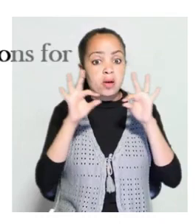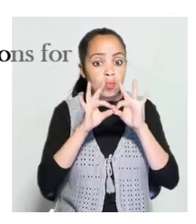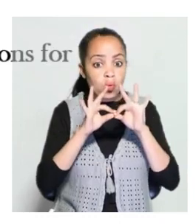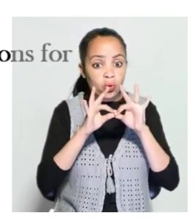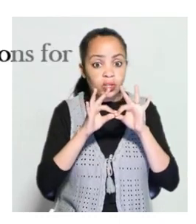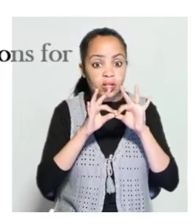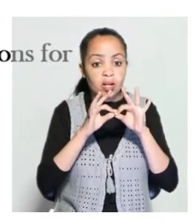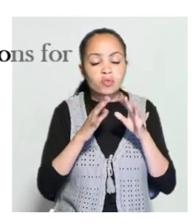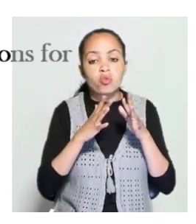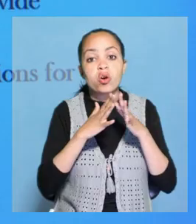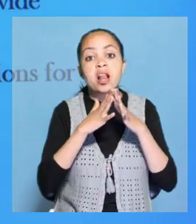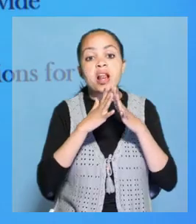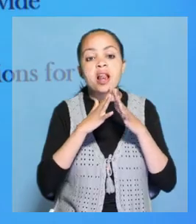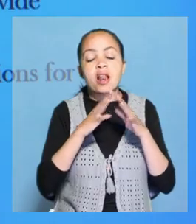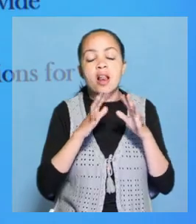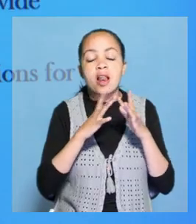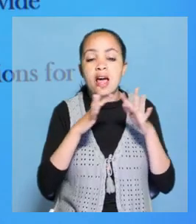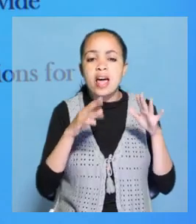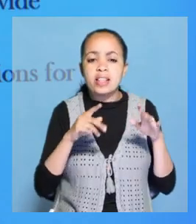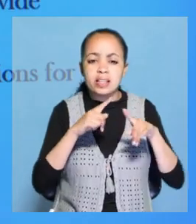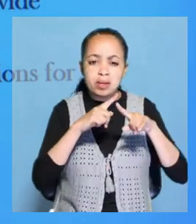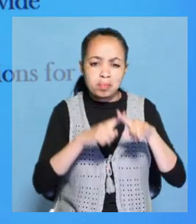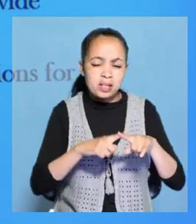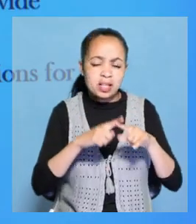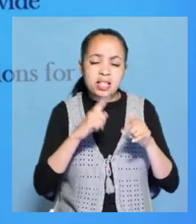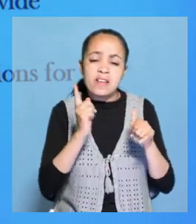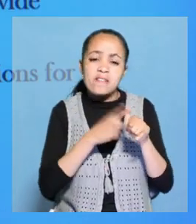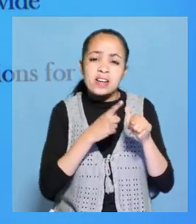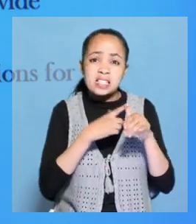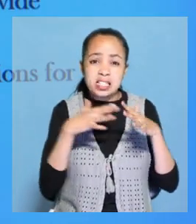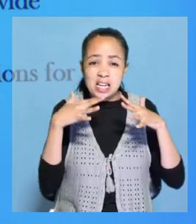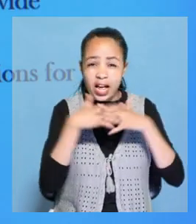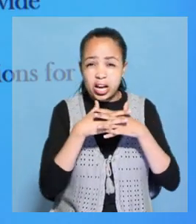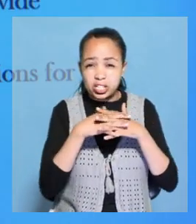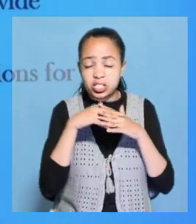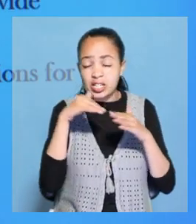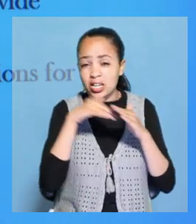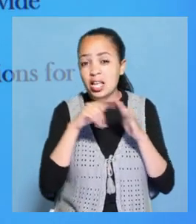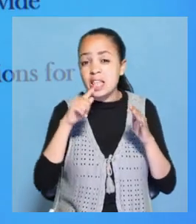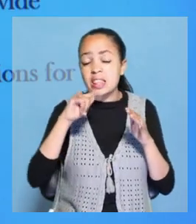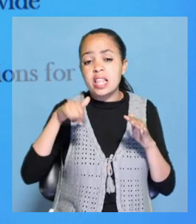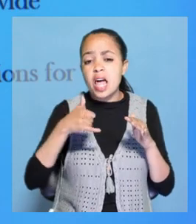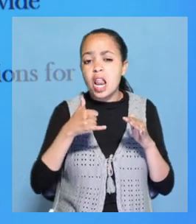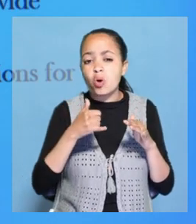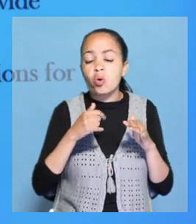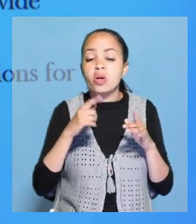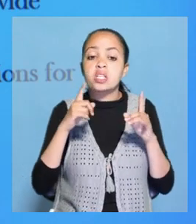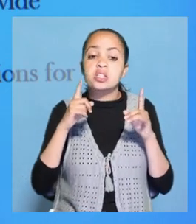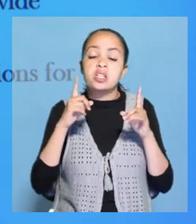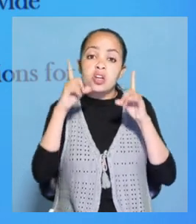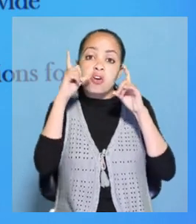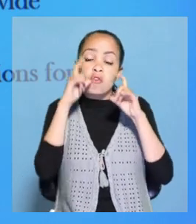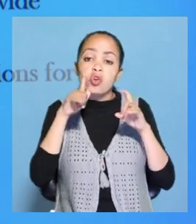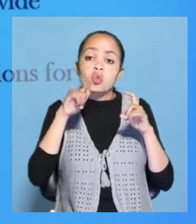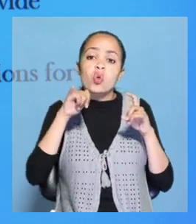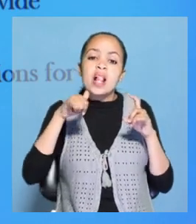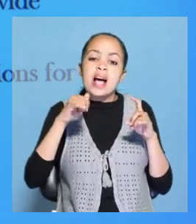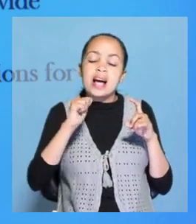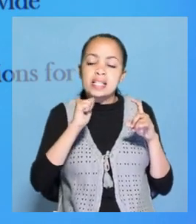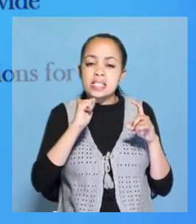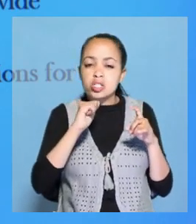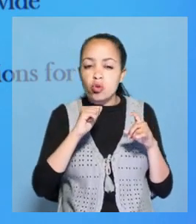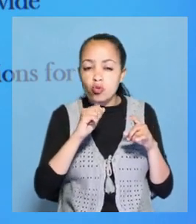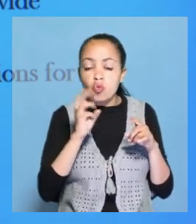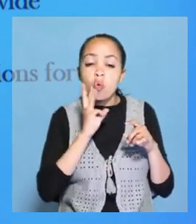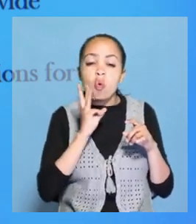driving light-independent reaction. The first reaction that takes place within thylakoid membrane is photolysis of water.